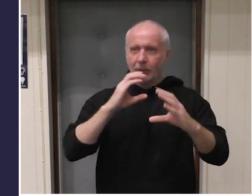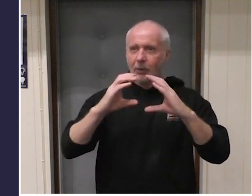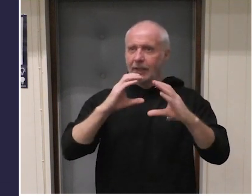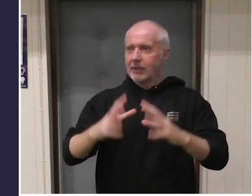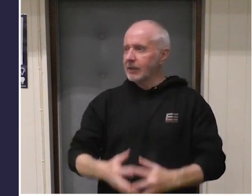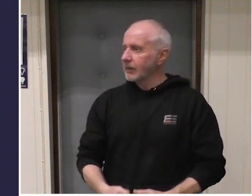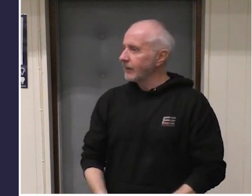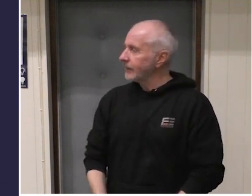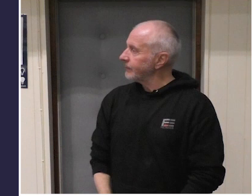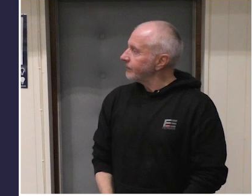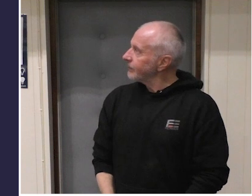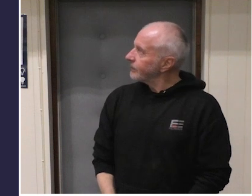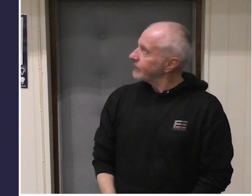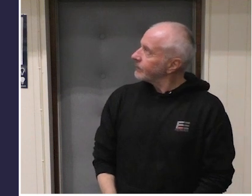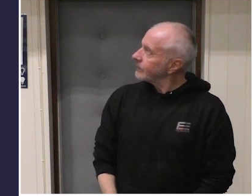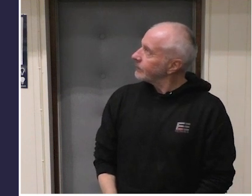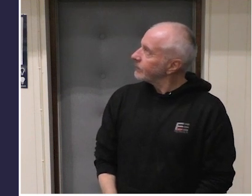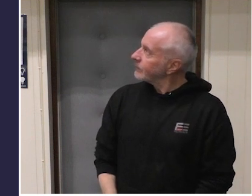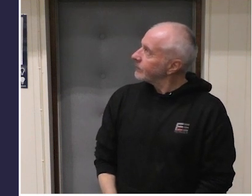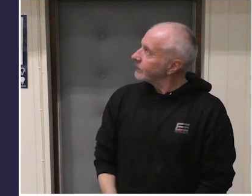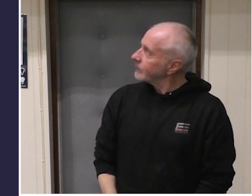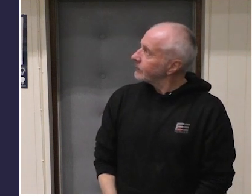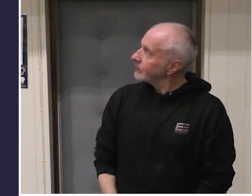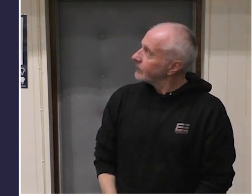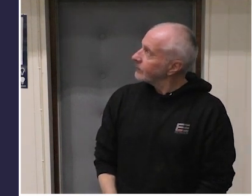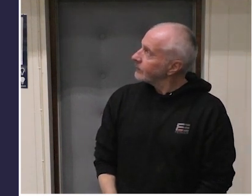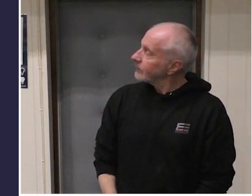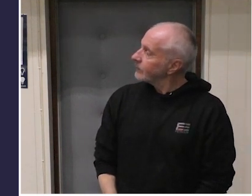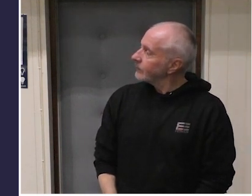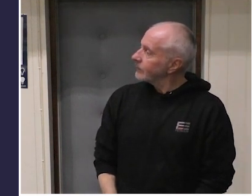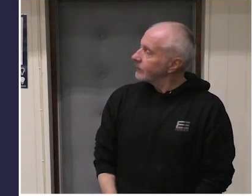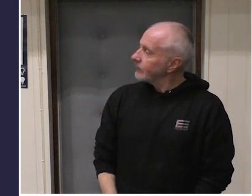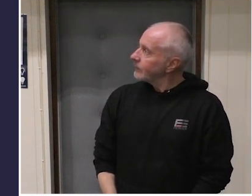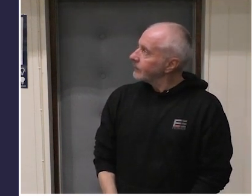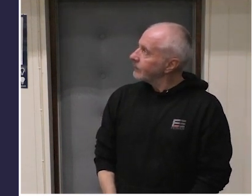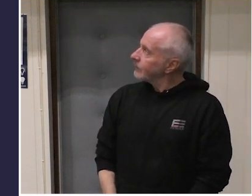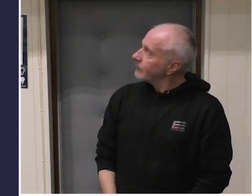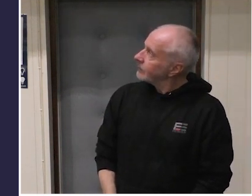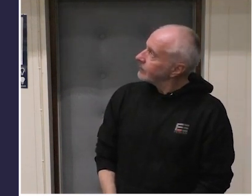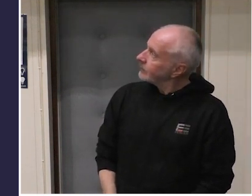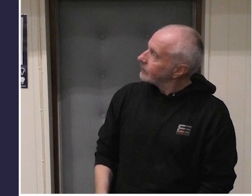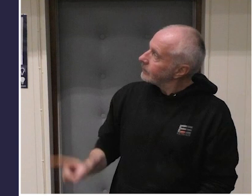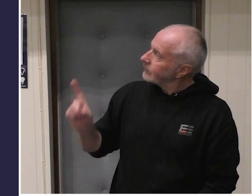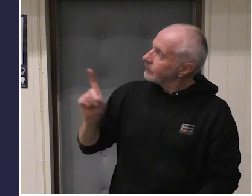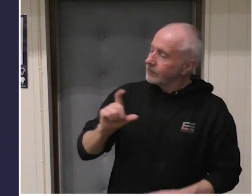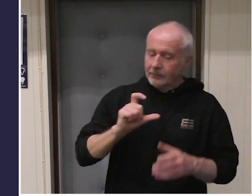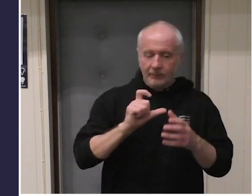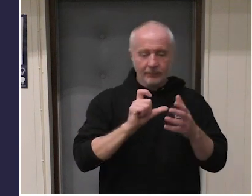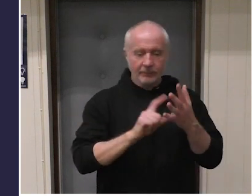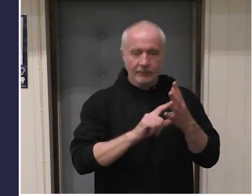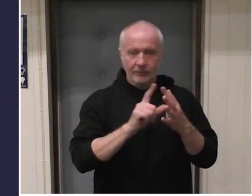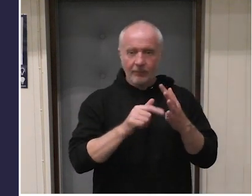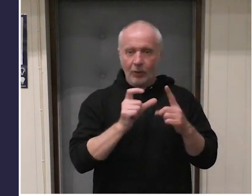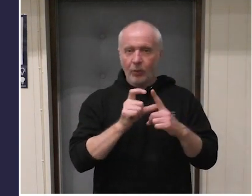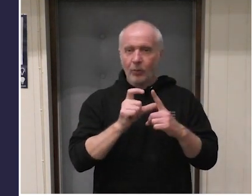Right, so this was the whole topic, in some sense, of Claude Shannon and his information theory. And